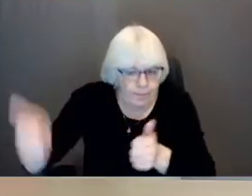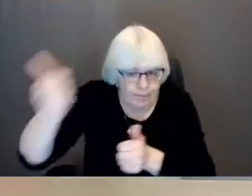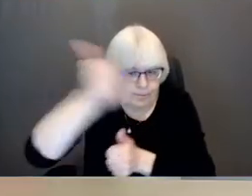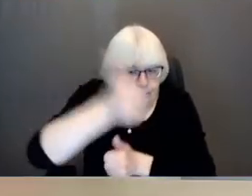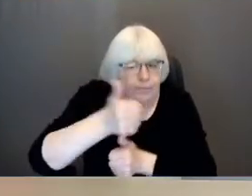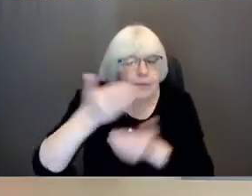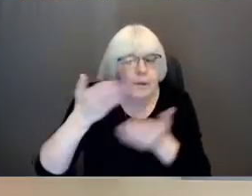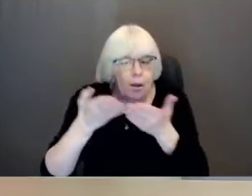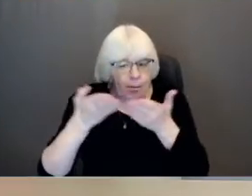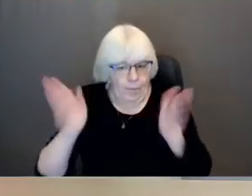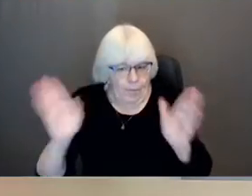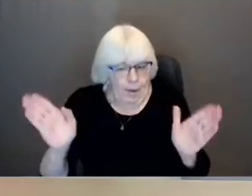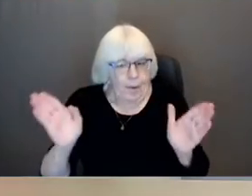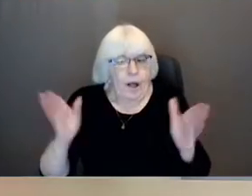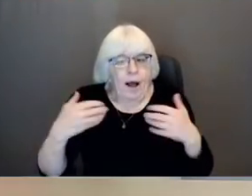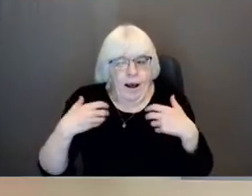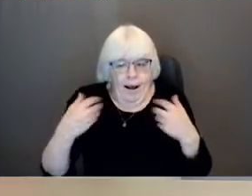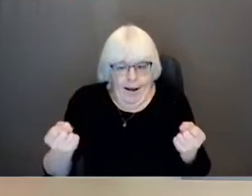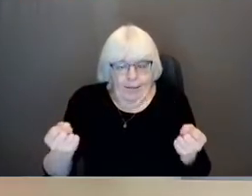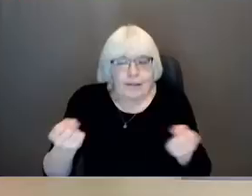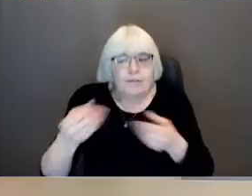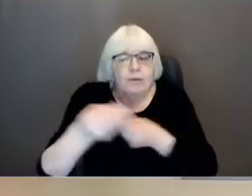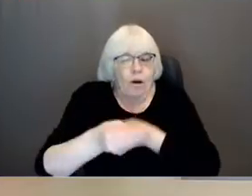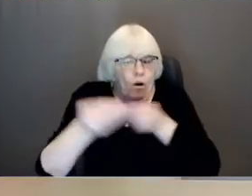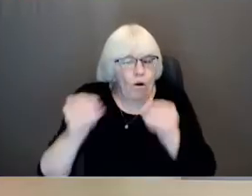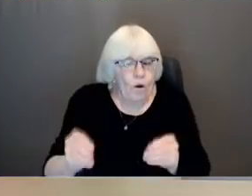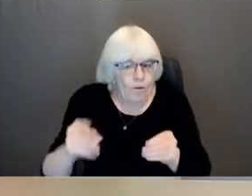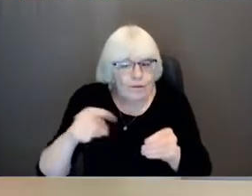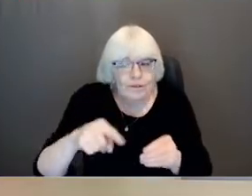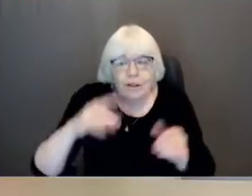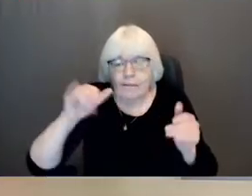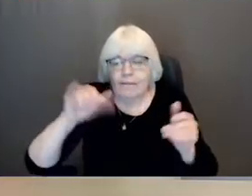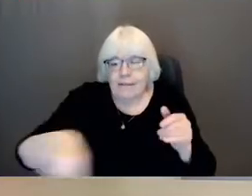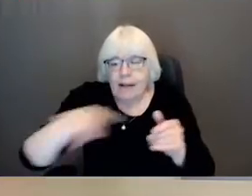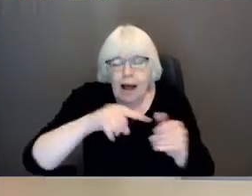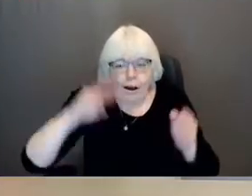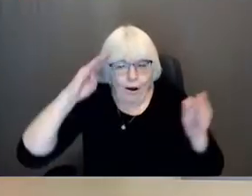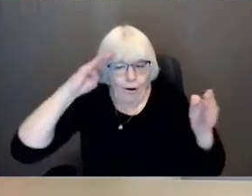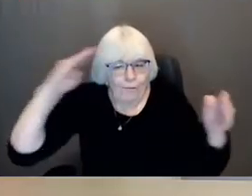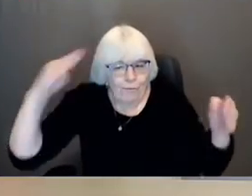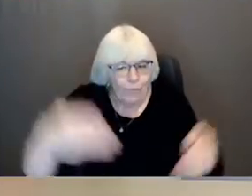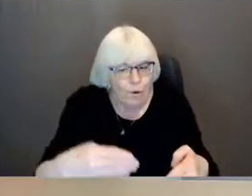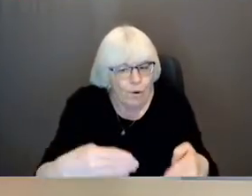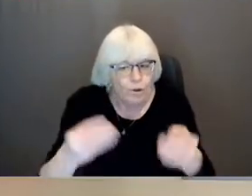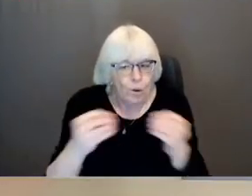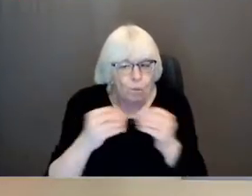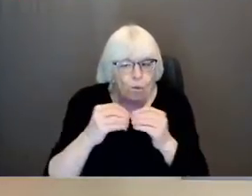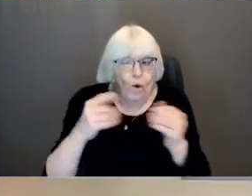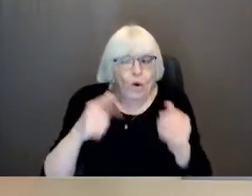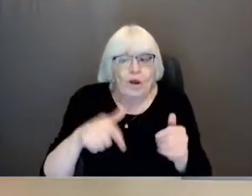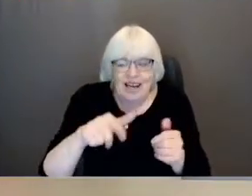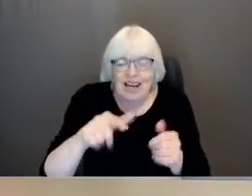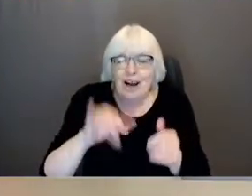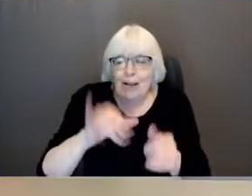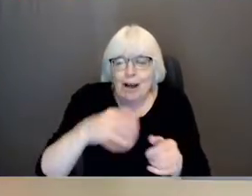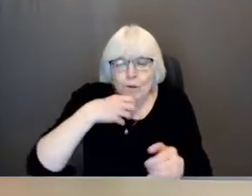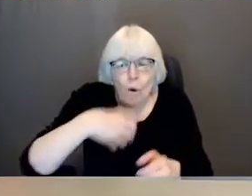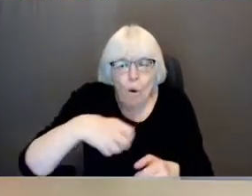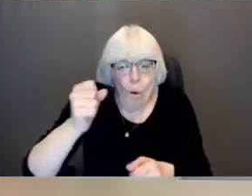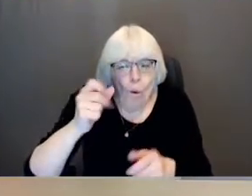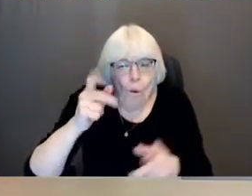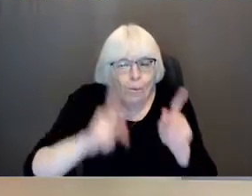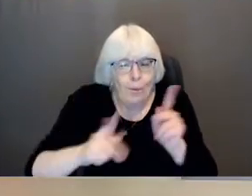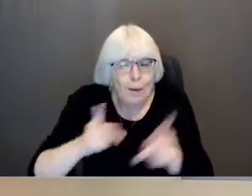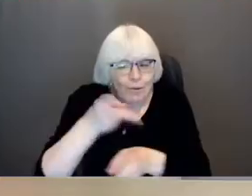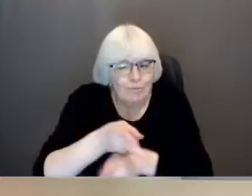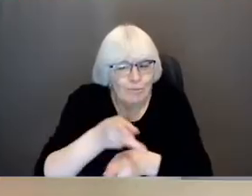appreciate them, and a lot of them have worked in public health before, so we appreciate them coming back to help out.